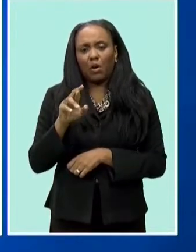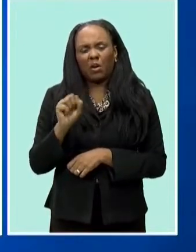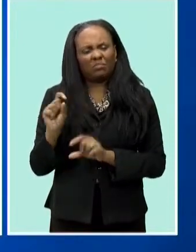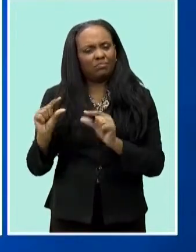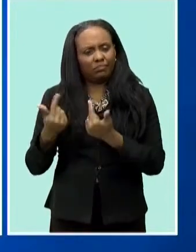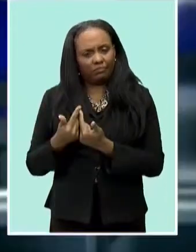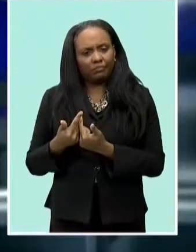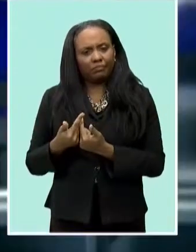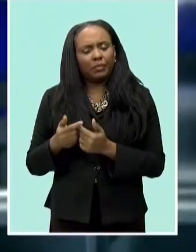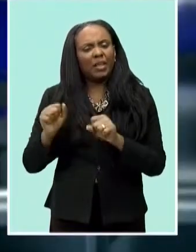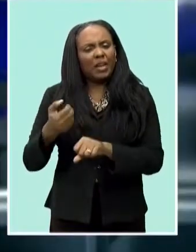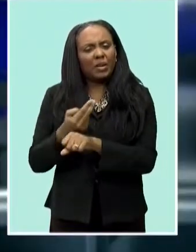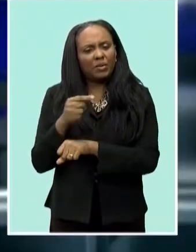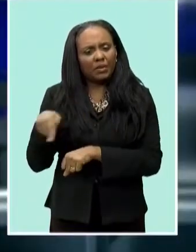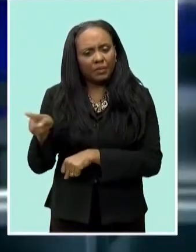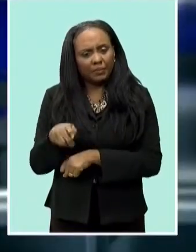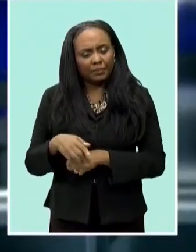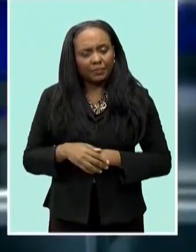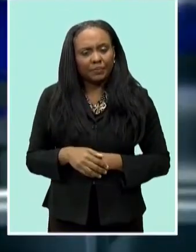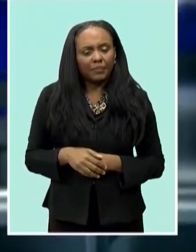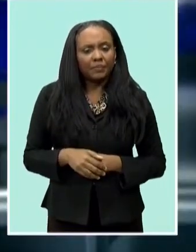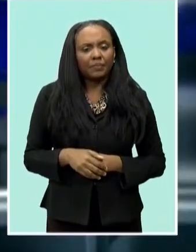them.